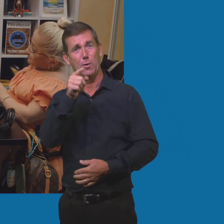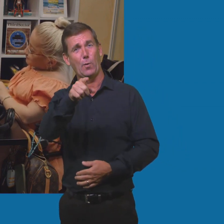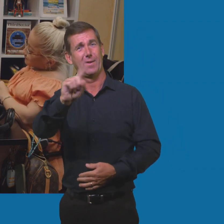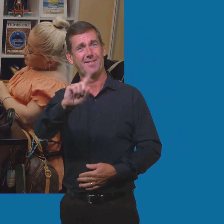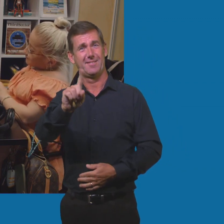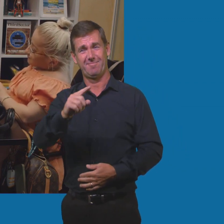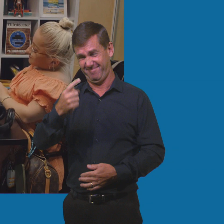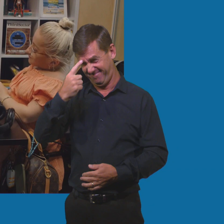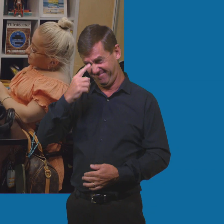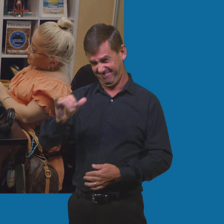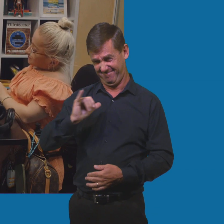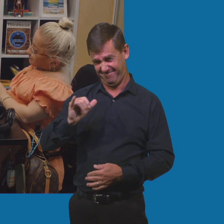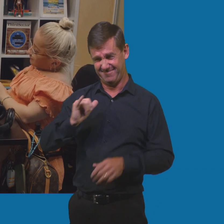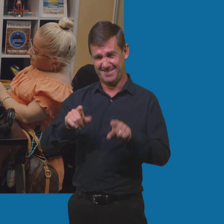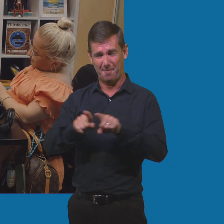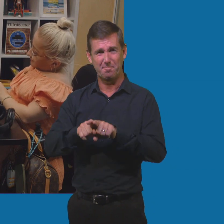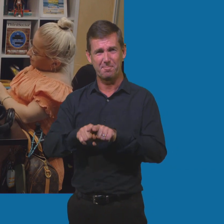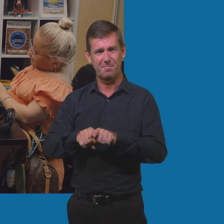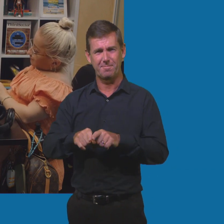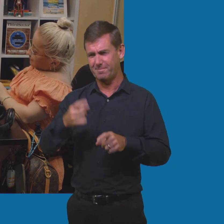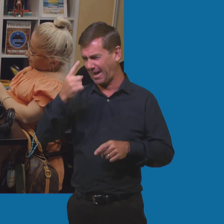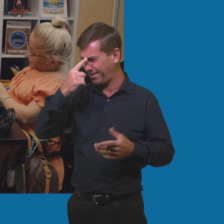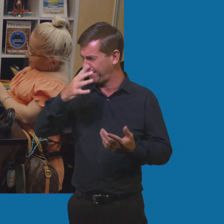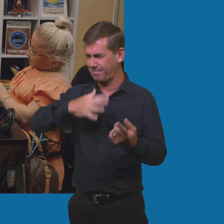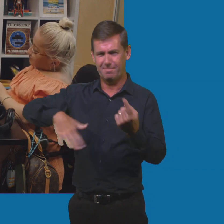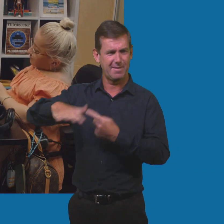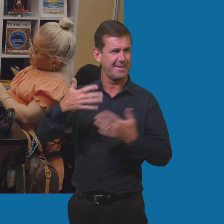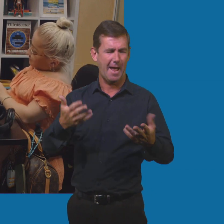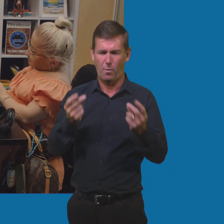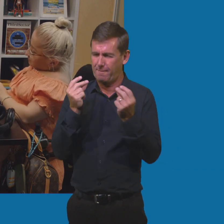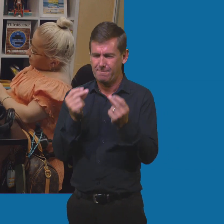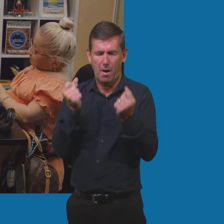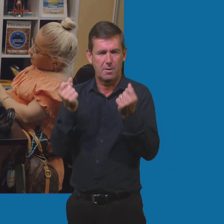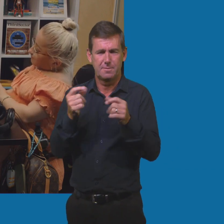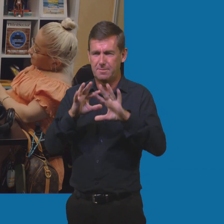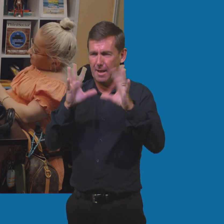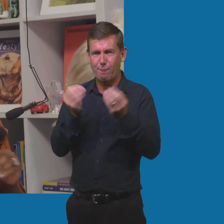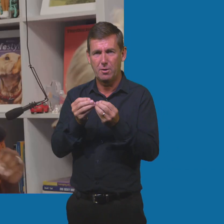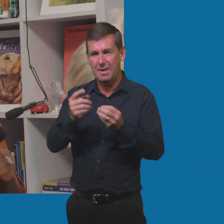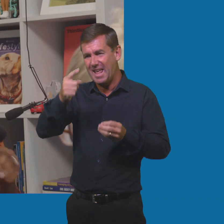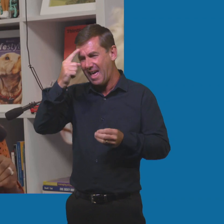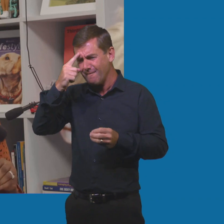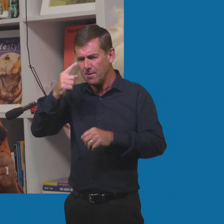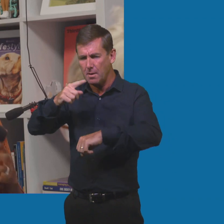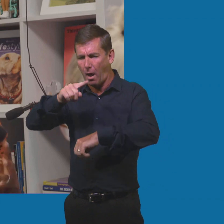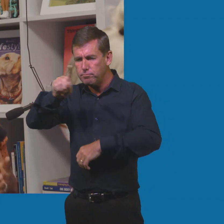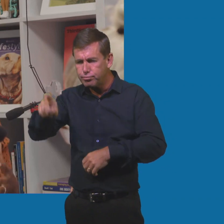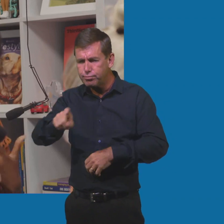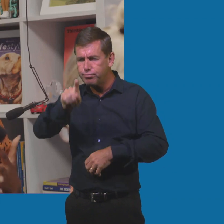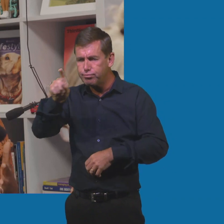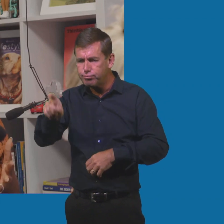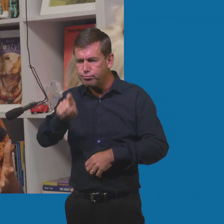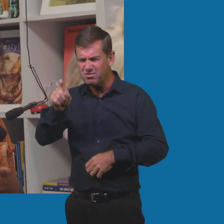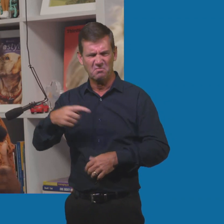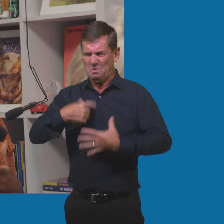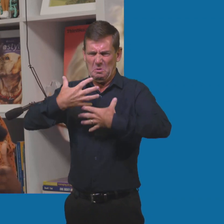I'm the same. I think we've become so used to things just happening so fast that when things take a little bit longer, we can get so